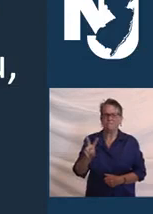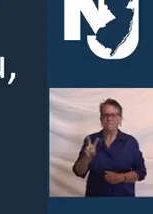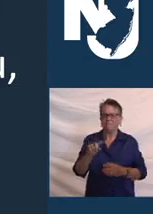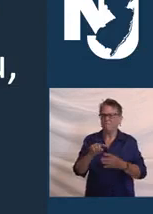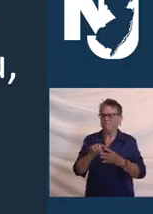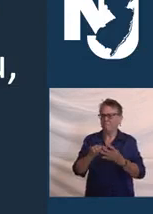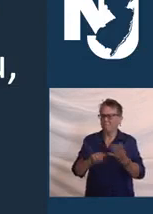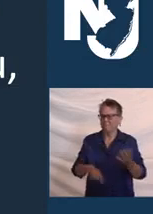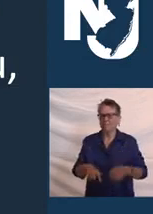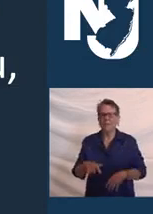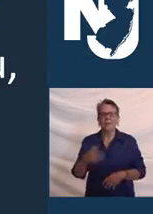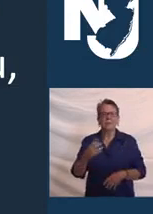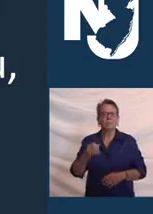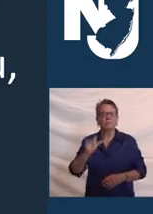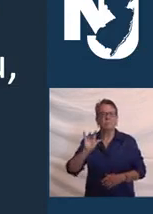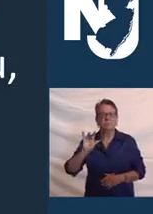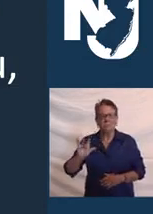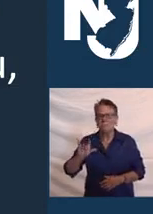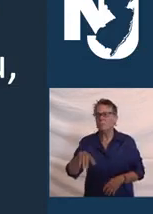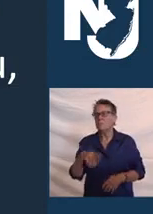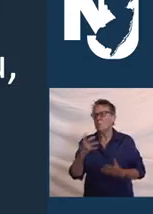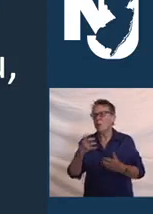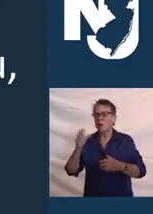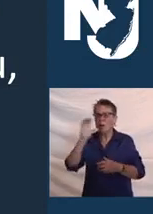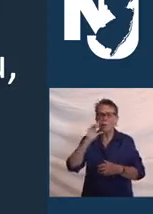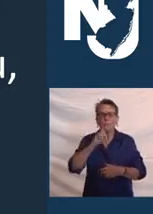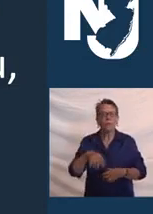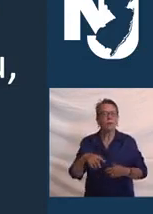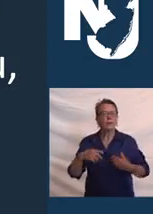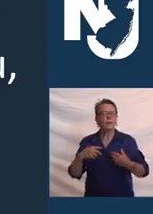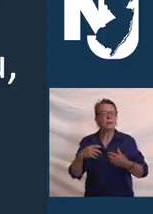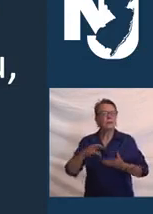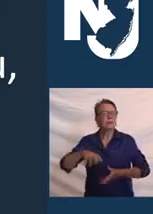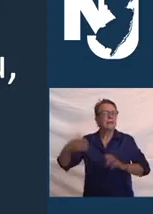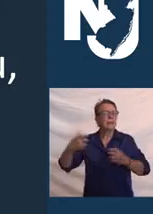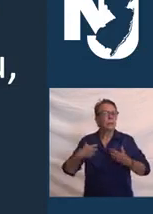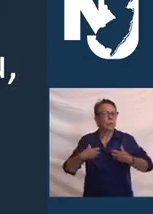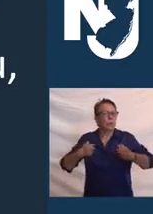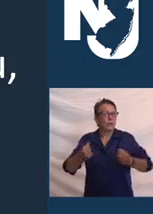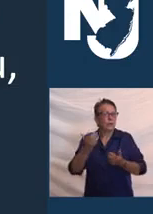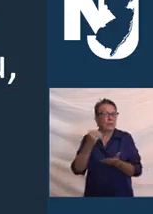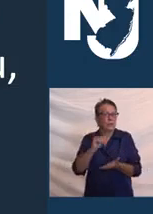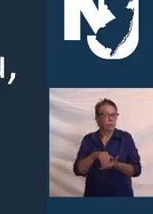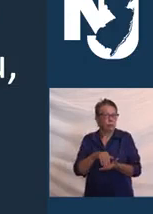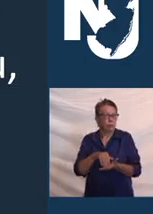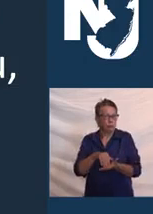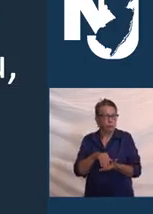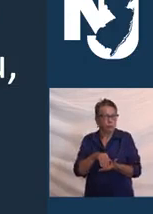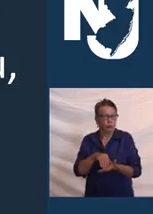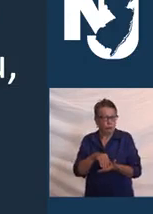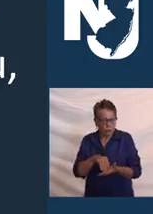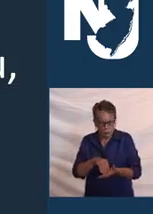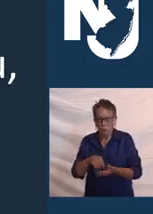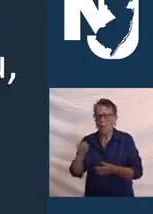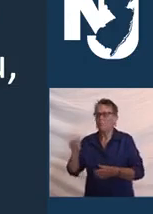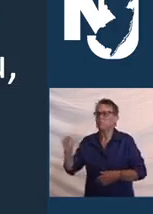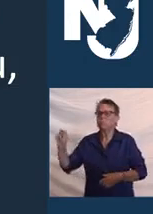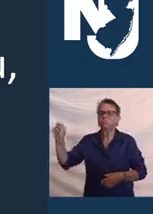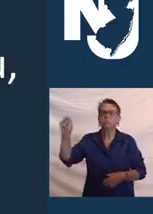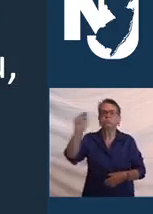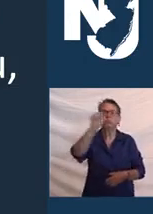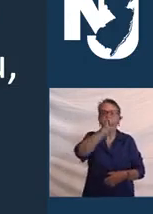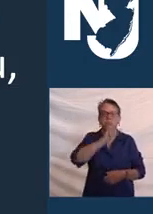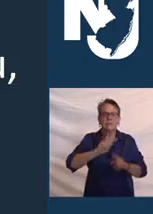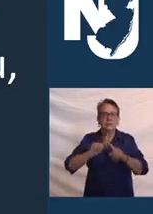meet directly with FEMA and their representatives to ask questions or start their application process. To find the